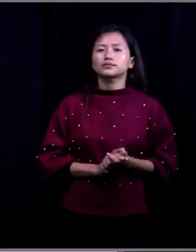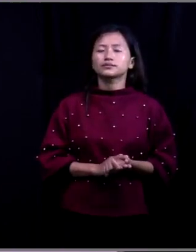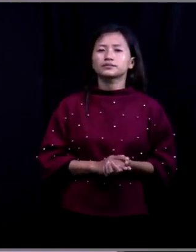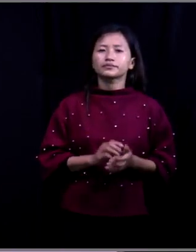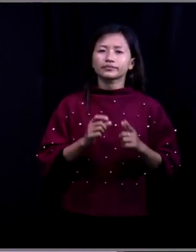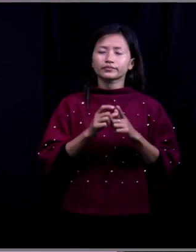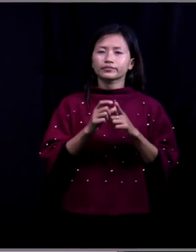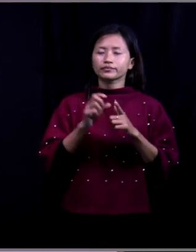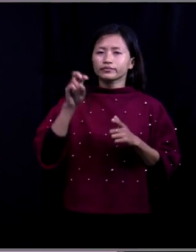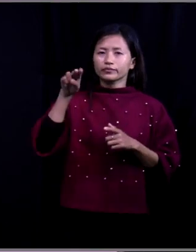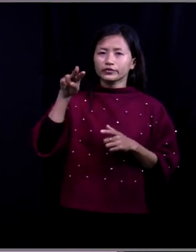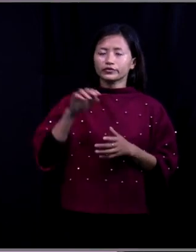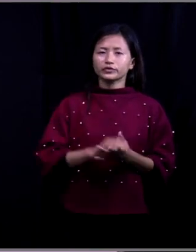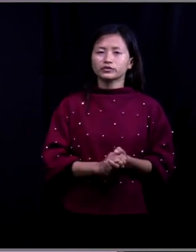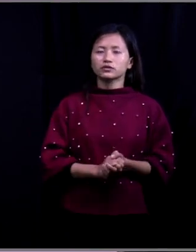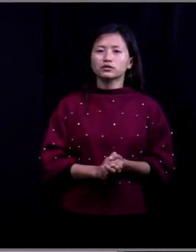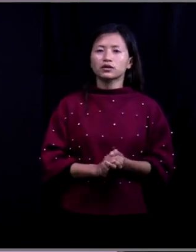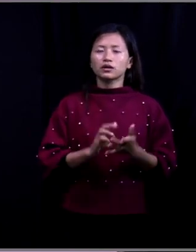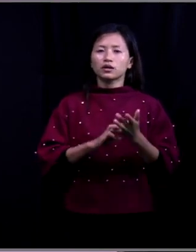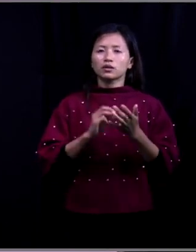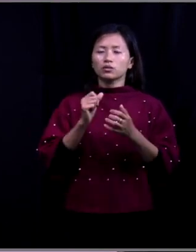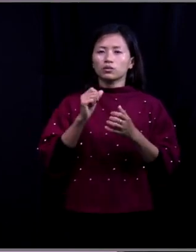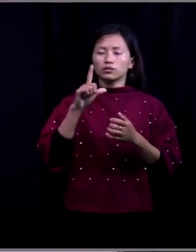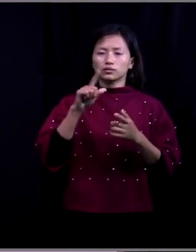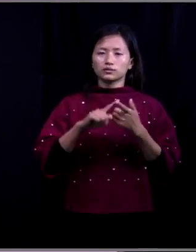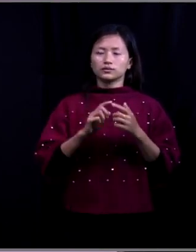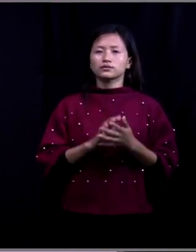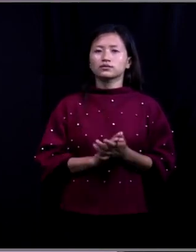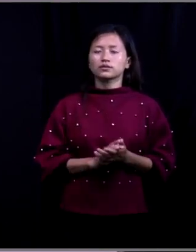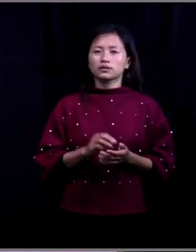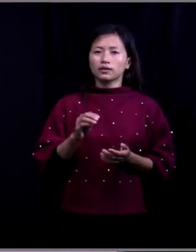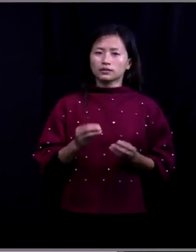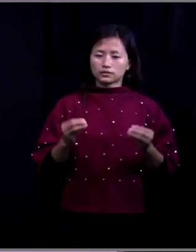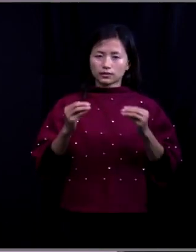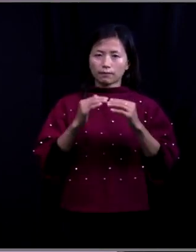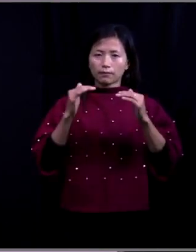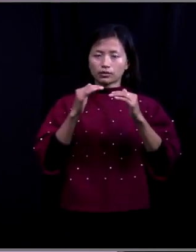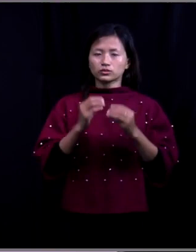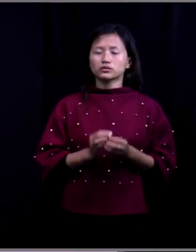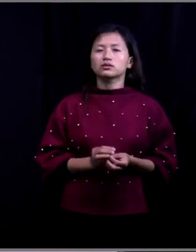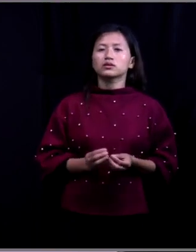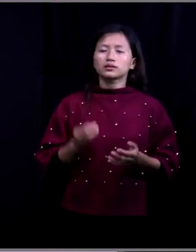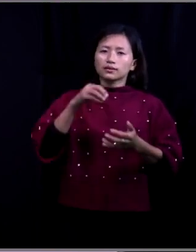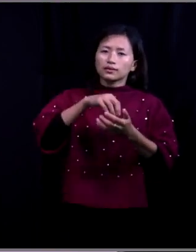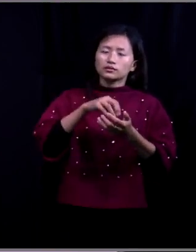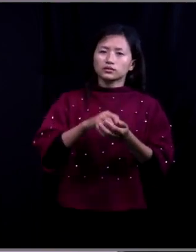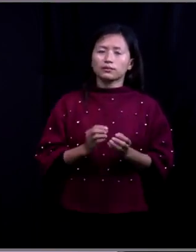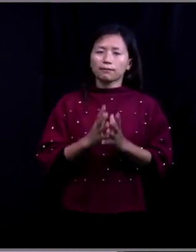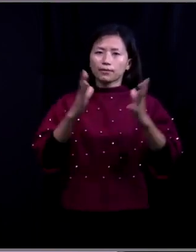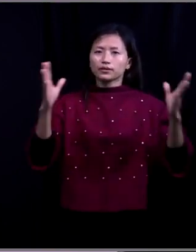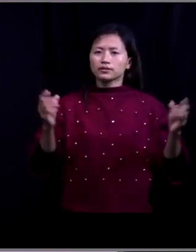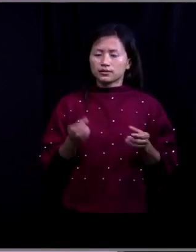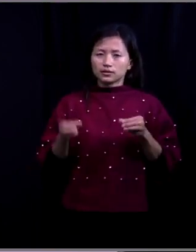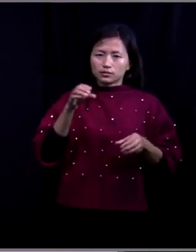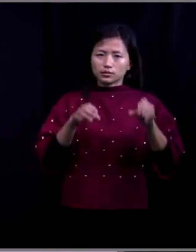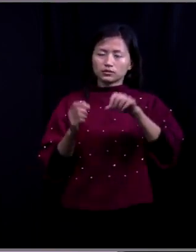definition, a mole is defined as the amount of any substance that contains as many chemical